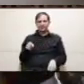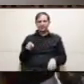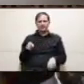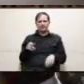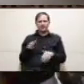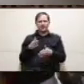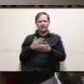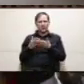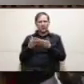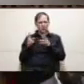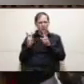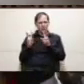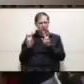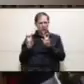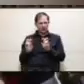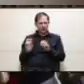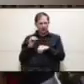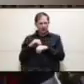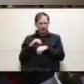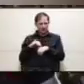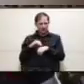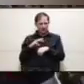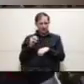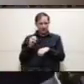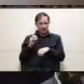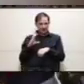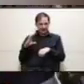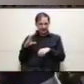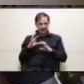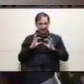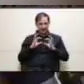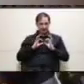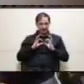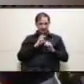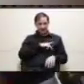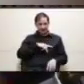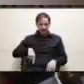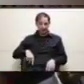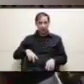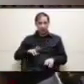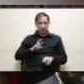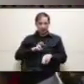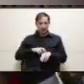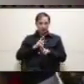where the MECs and the Premier are going to respond.